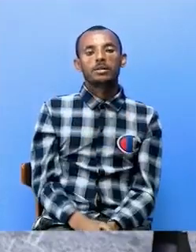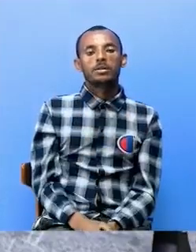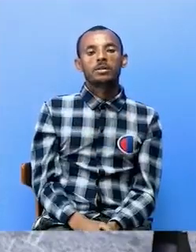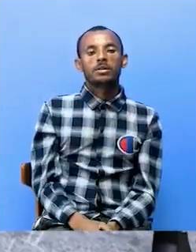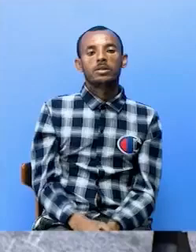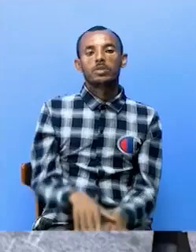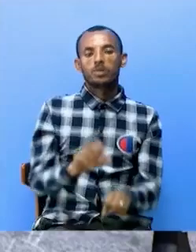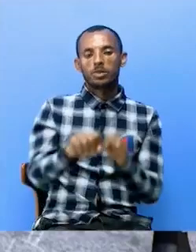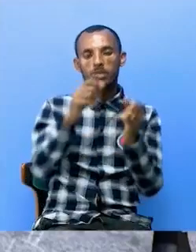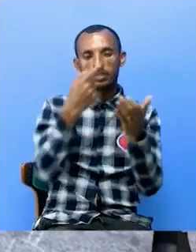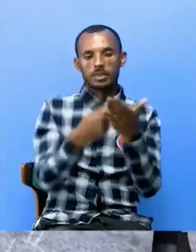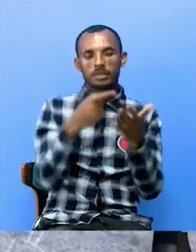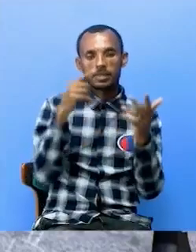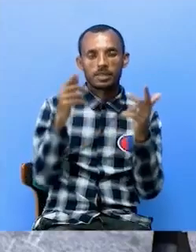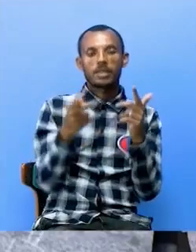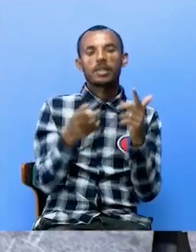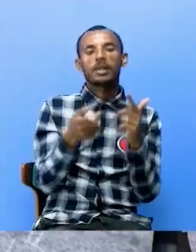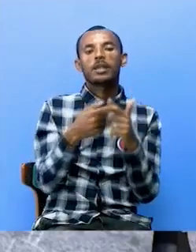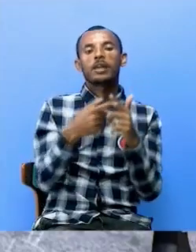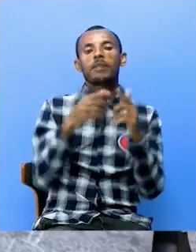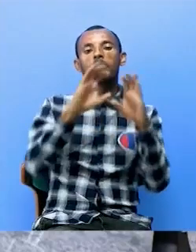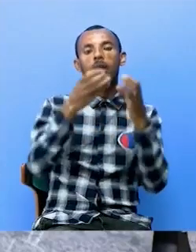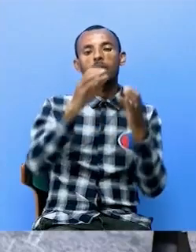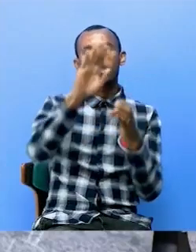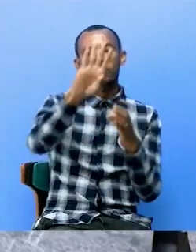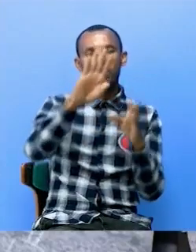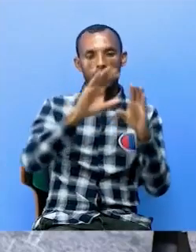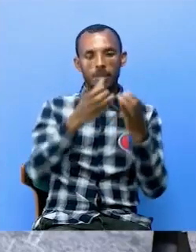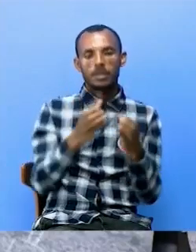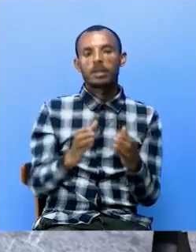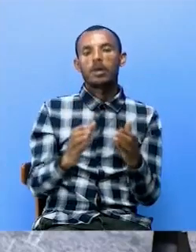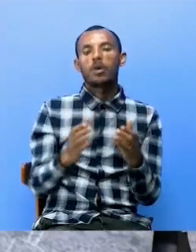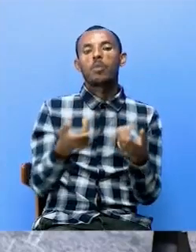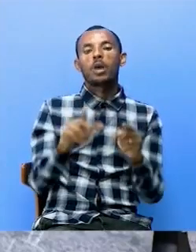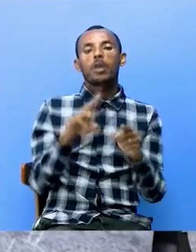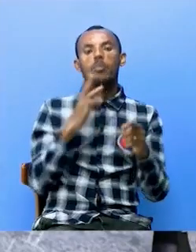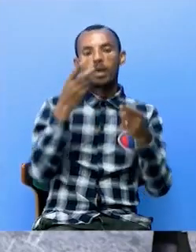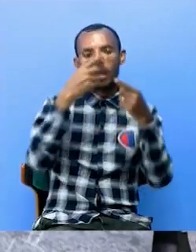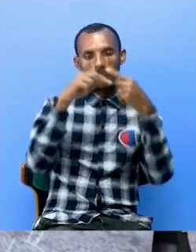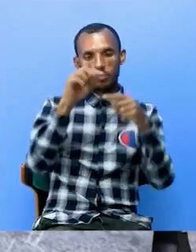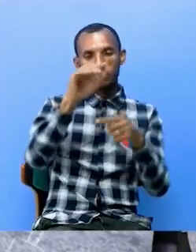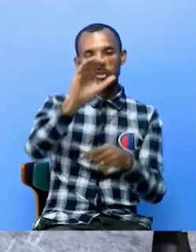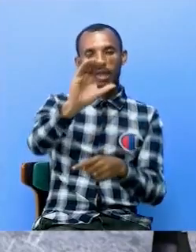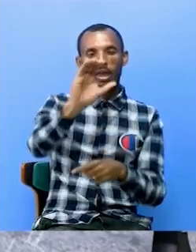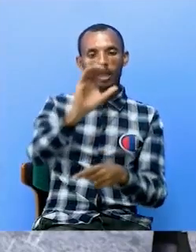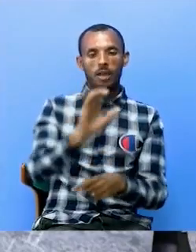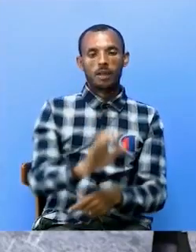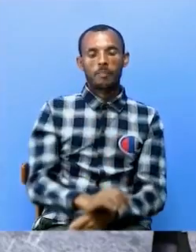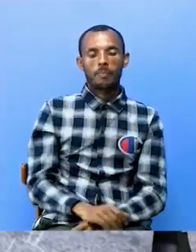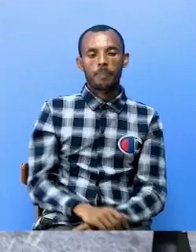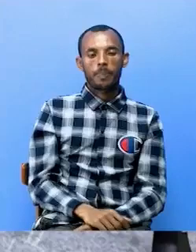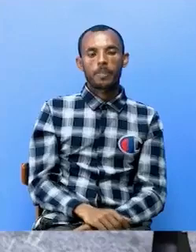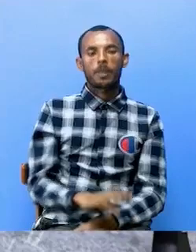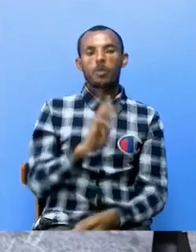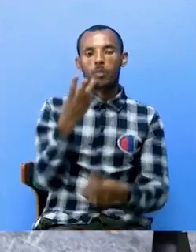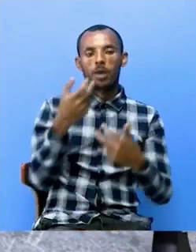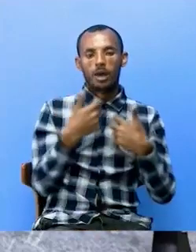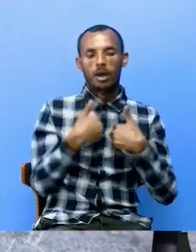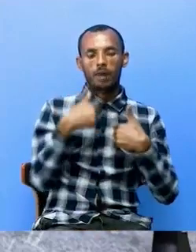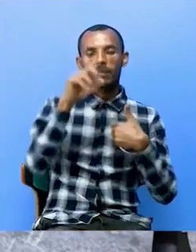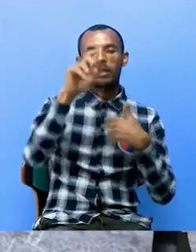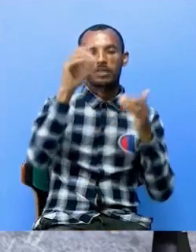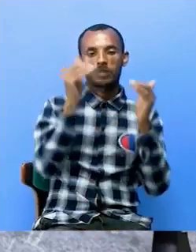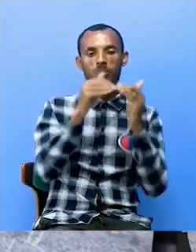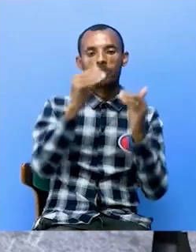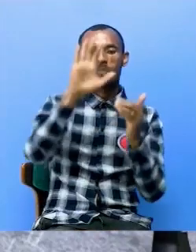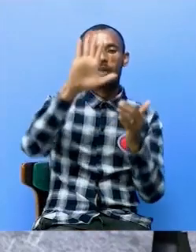is the second part, or the B part. When we come to the C part, we have x is equals